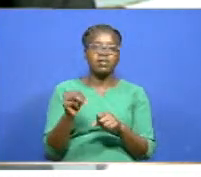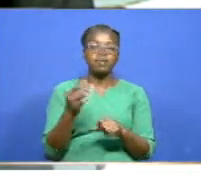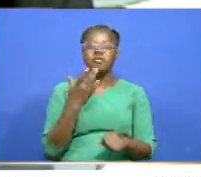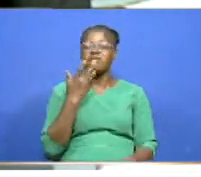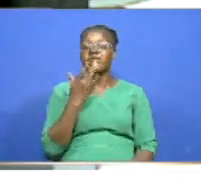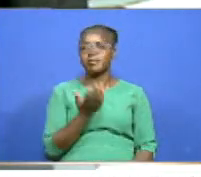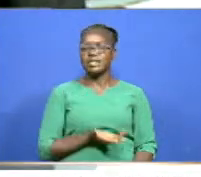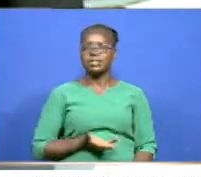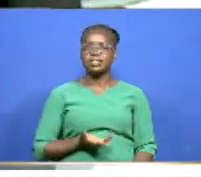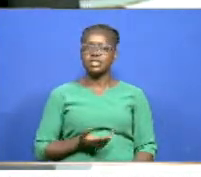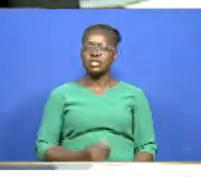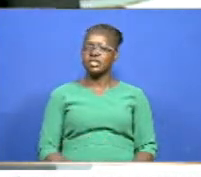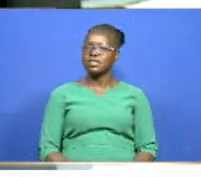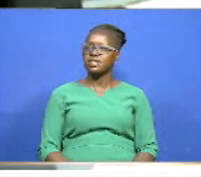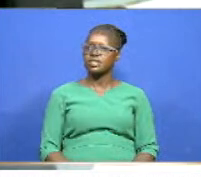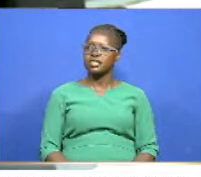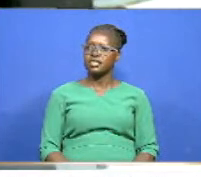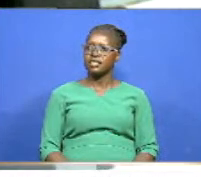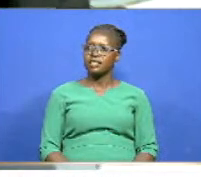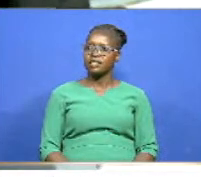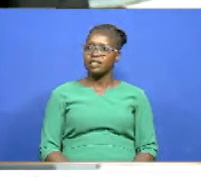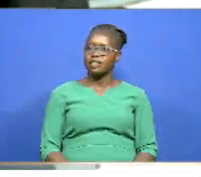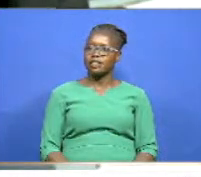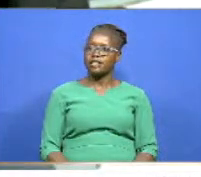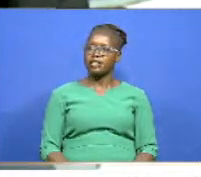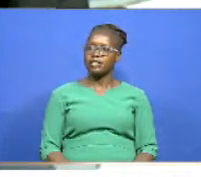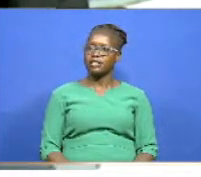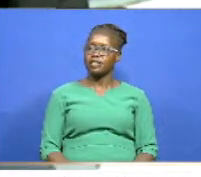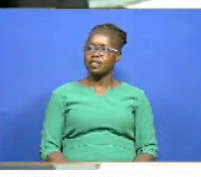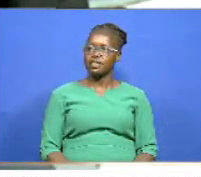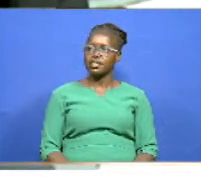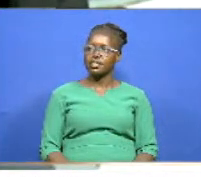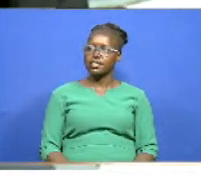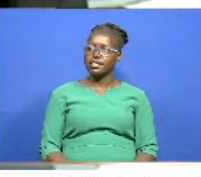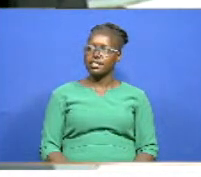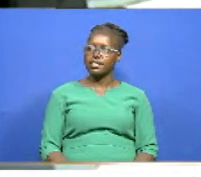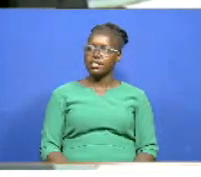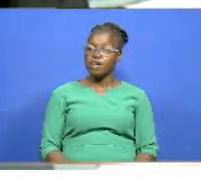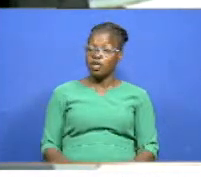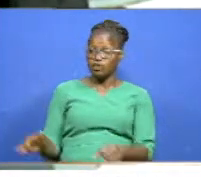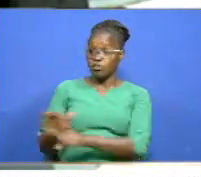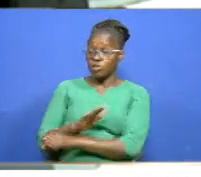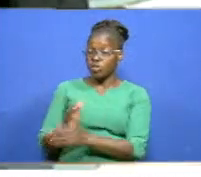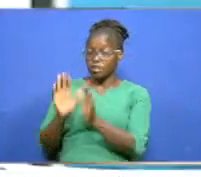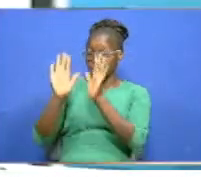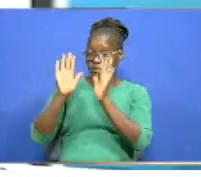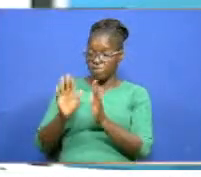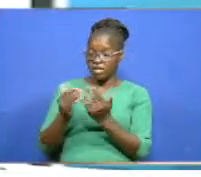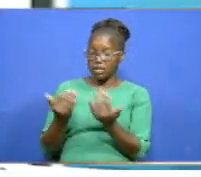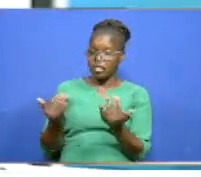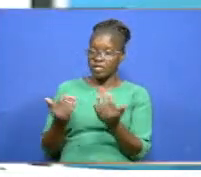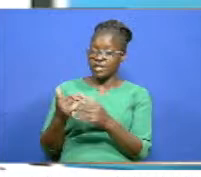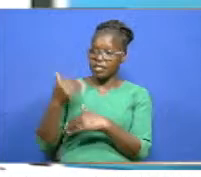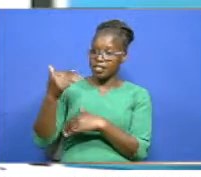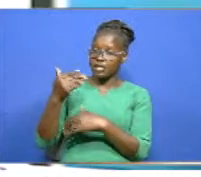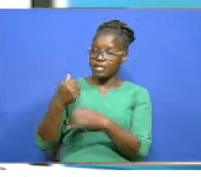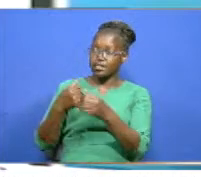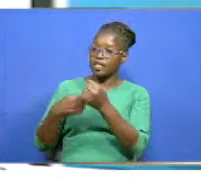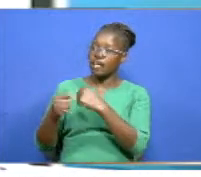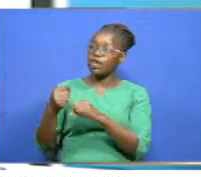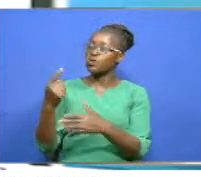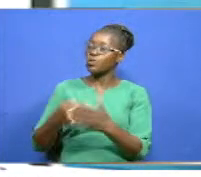famous. You know, and for me, I think that the most important thing is what is the next step after that